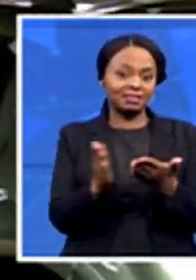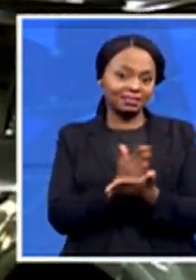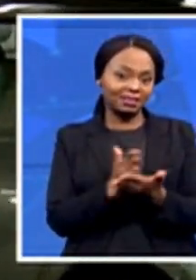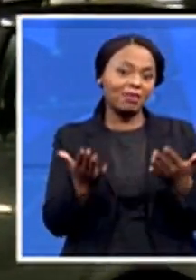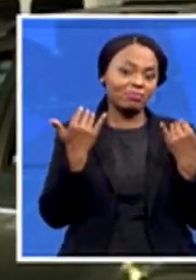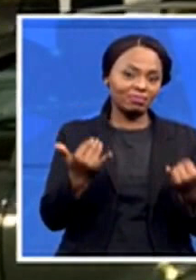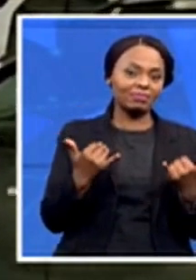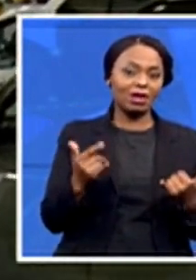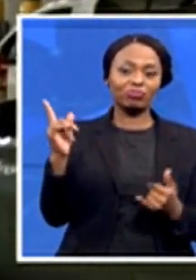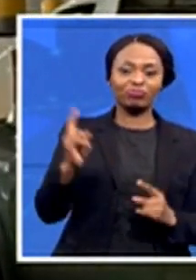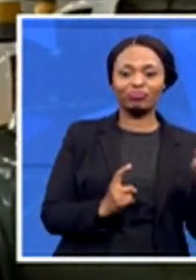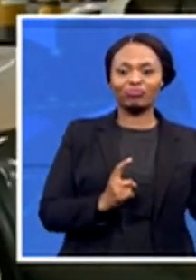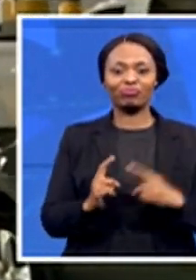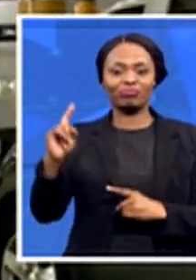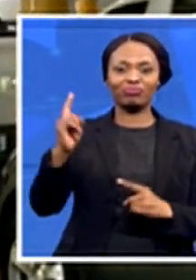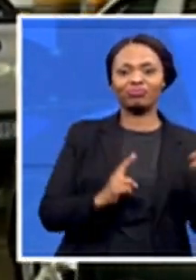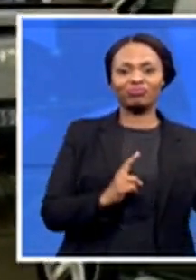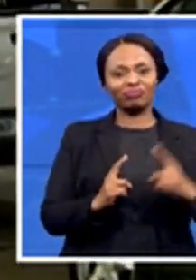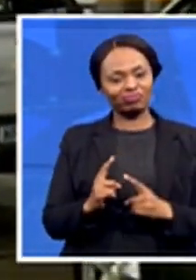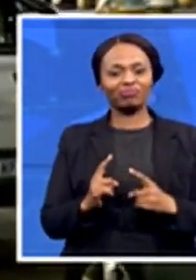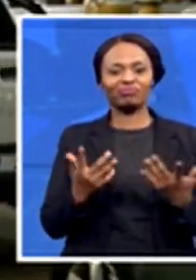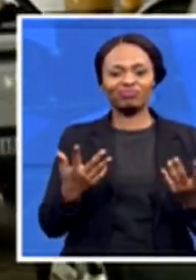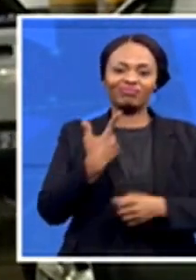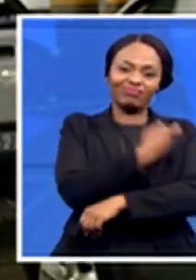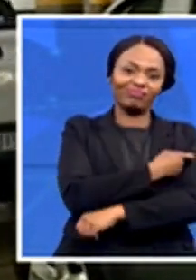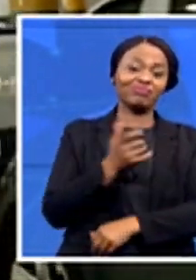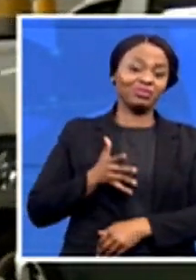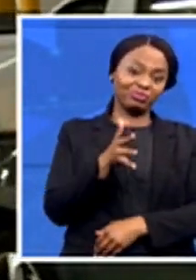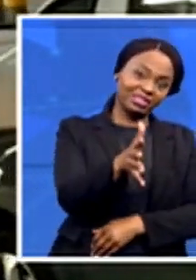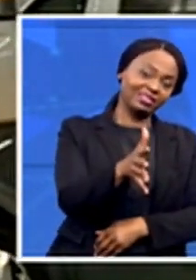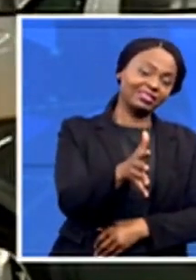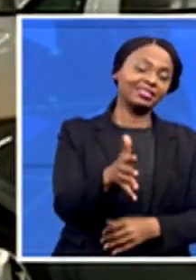a large volume of vehicles. Some have even come as early as 7 o'clock.